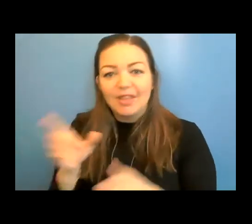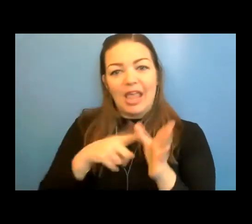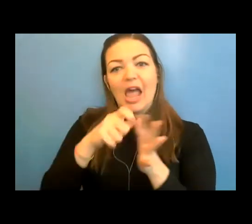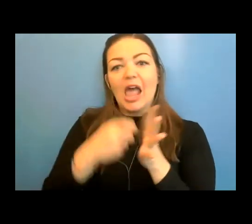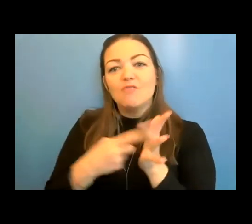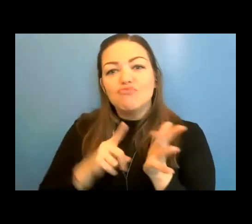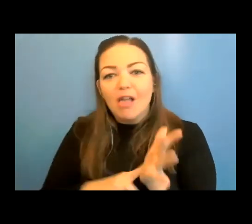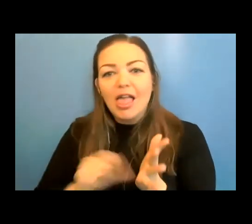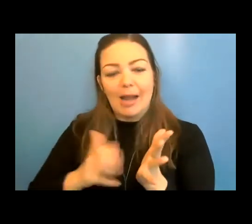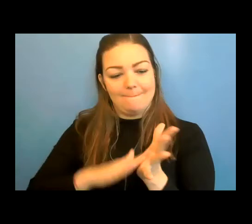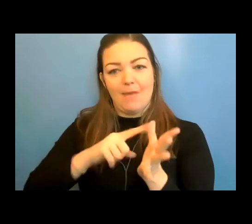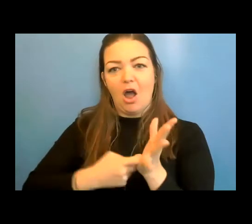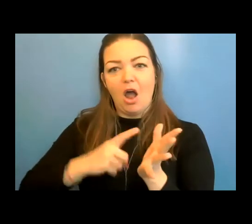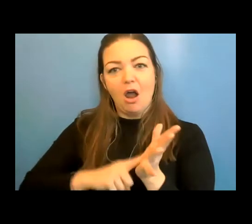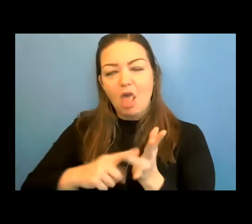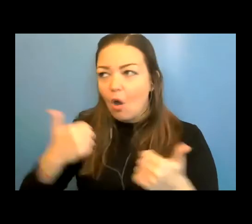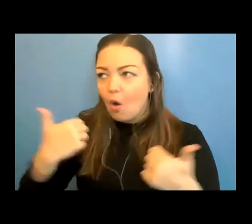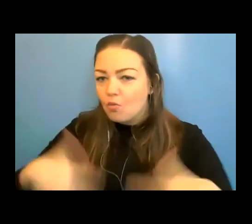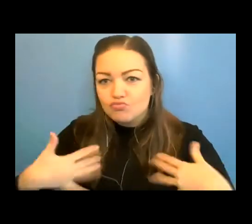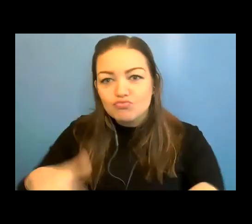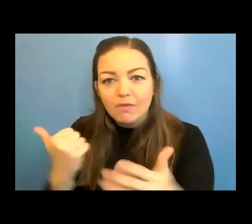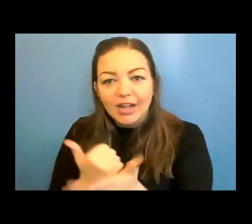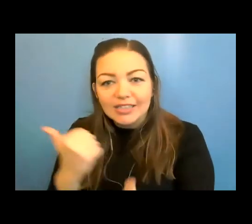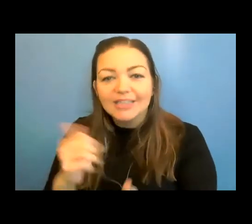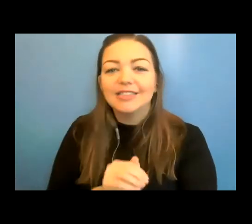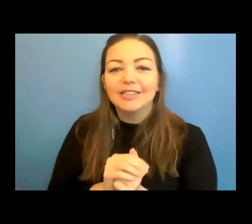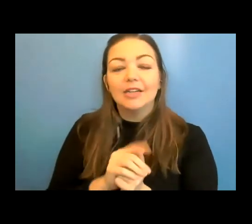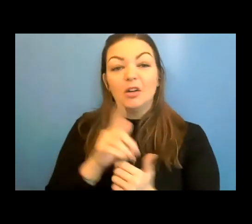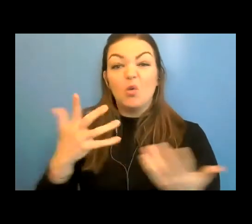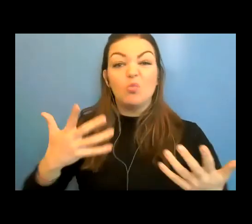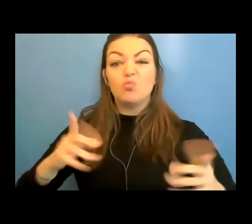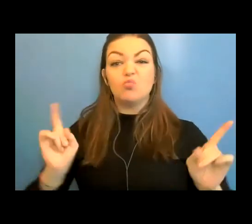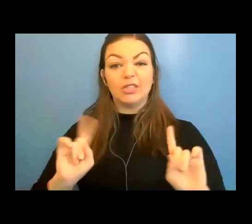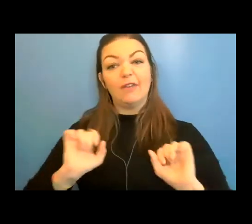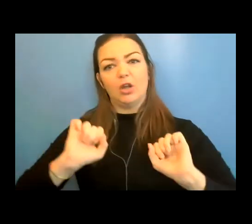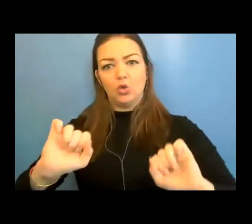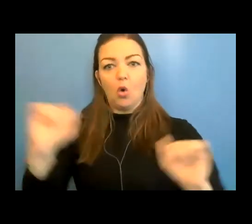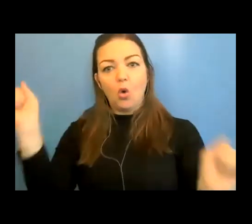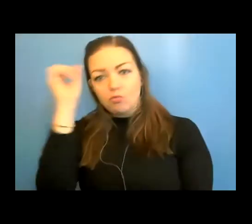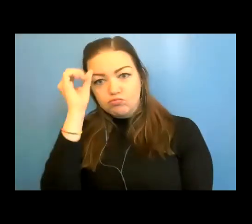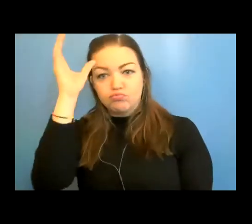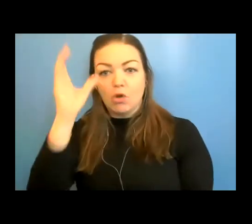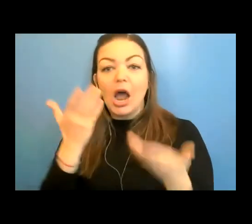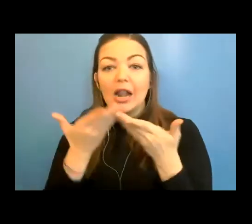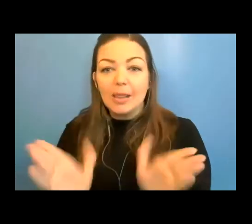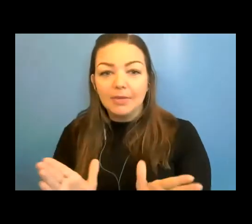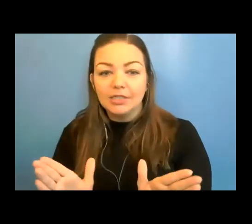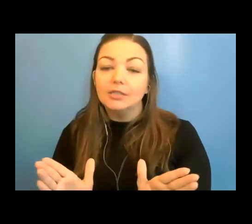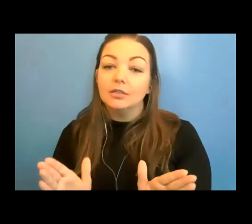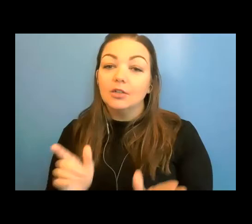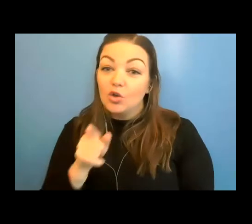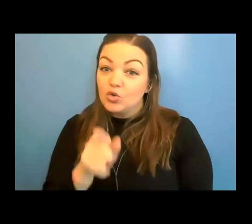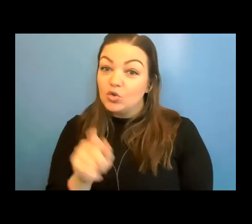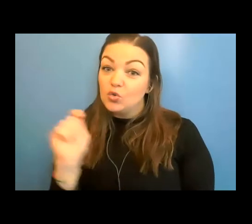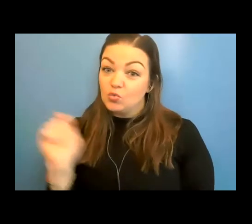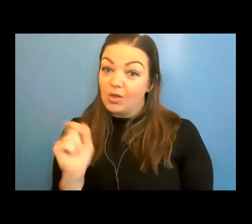too. Wherever you are in understanding what Unlimited does, I'm sure you'll have a sense of why I'm so incredibly excited to